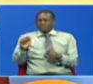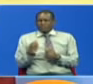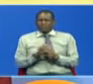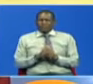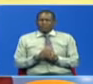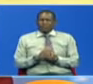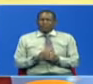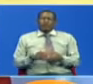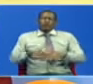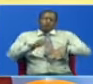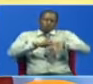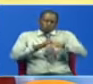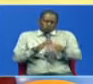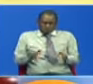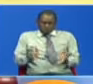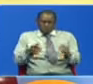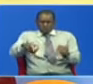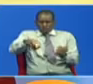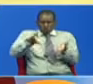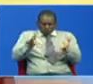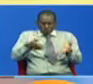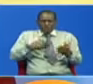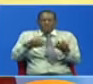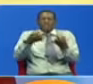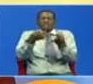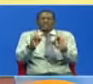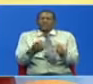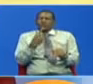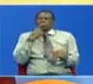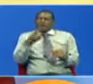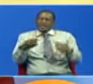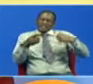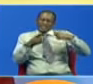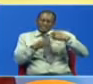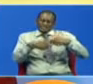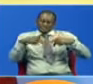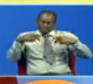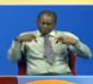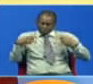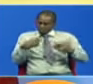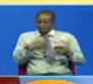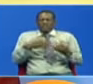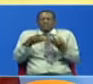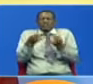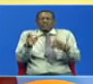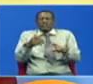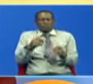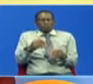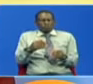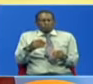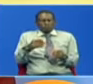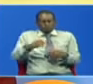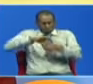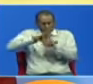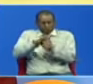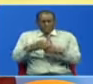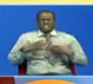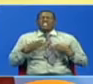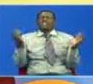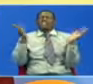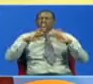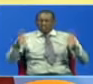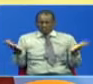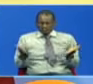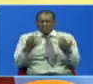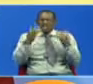On a positive note, we have today discharged 106 patients from our various hospitals,